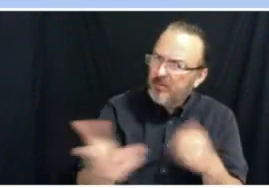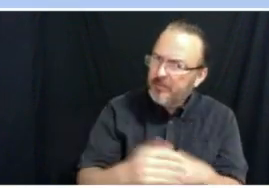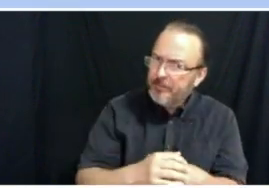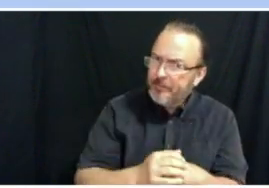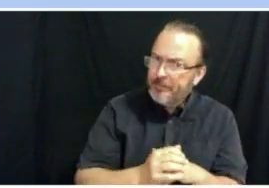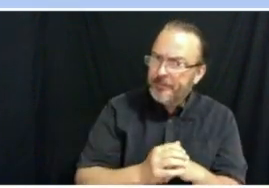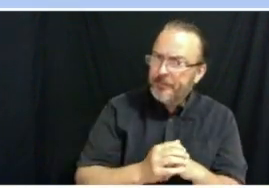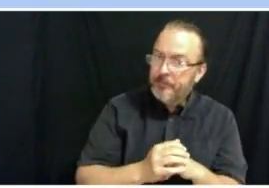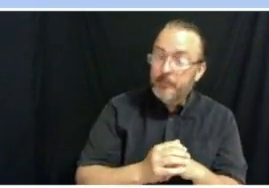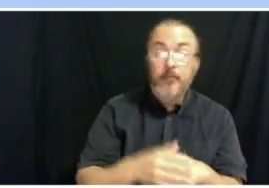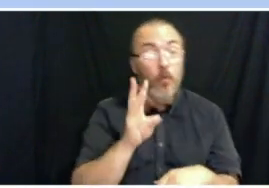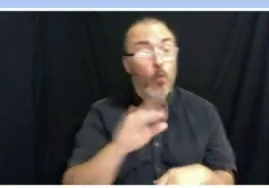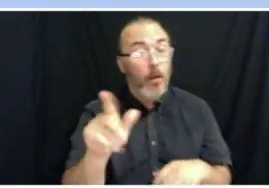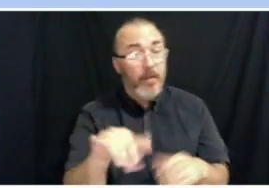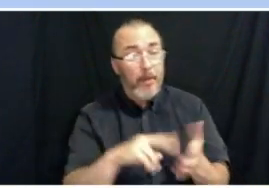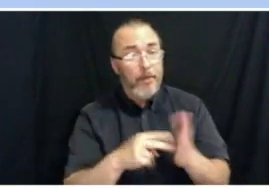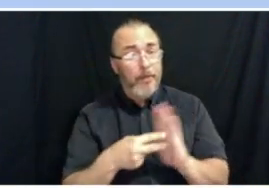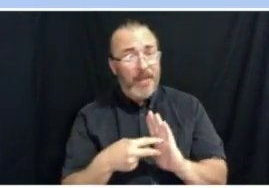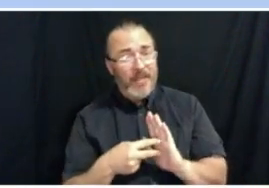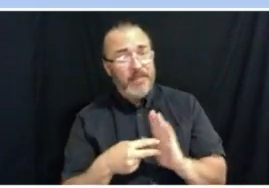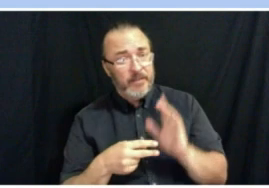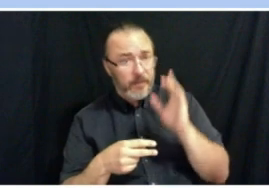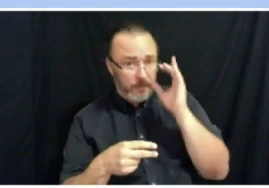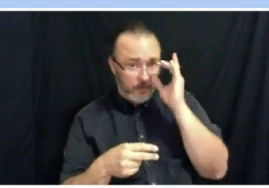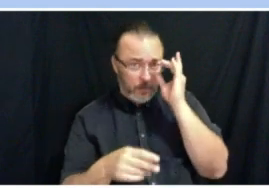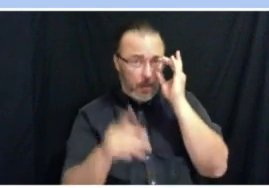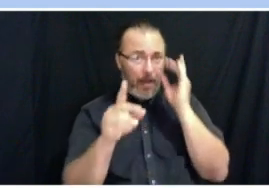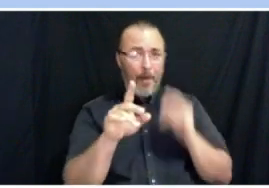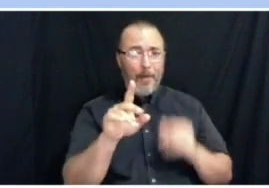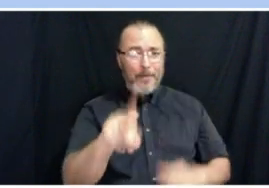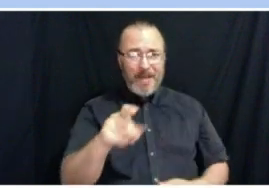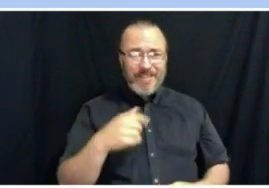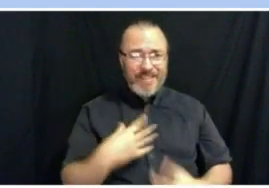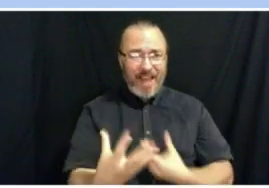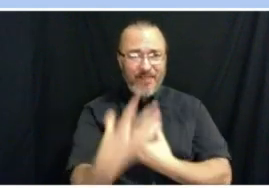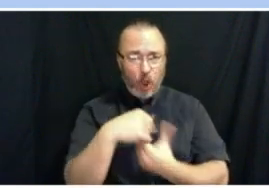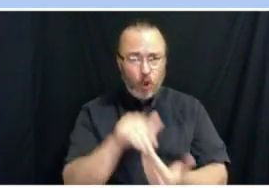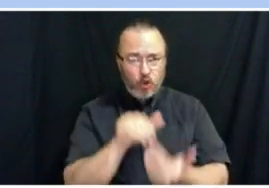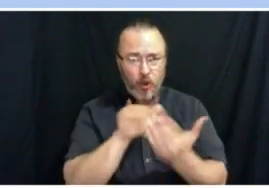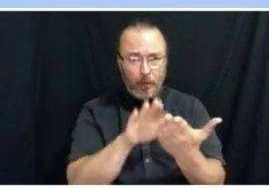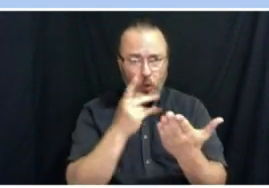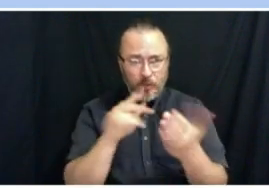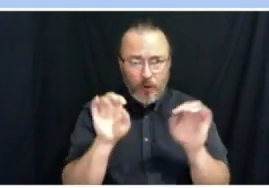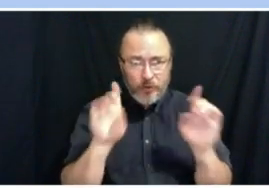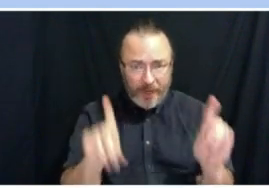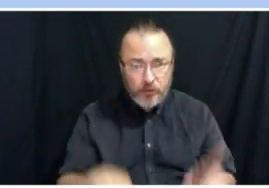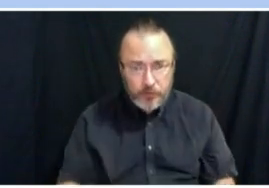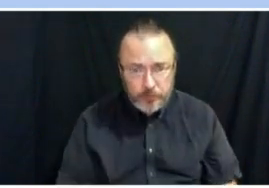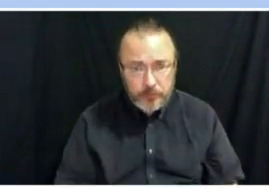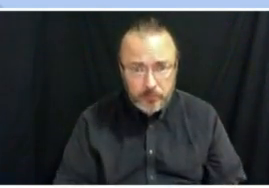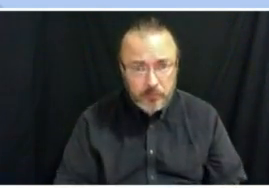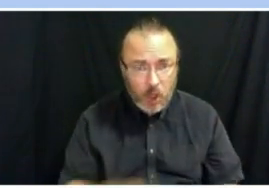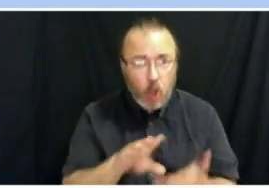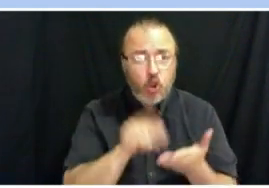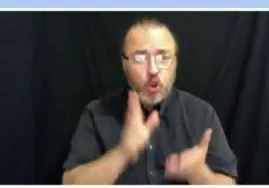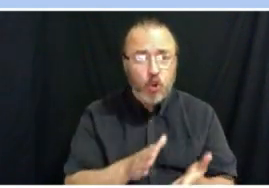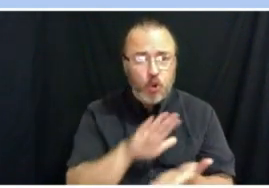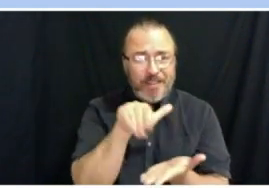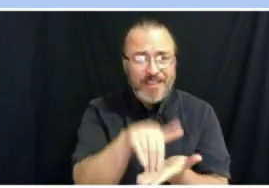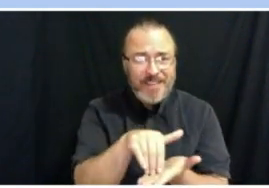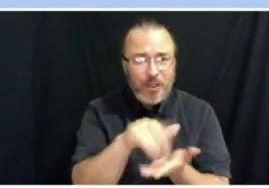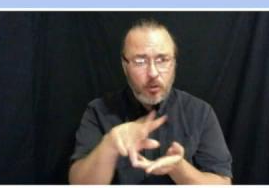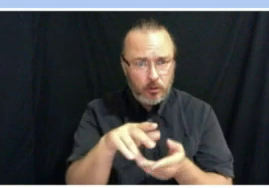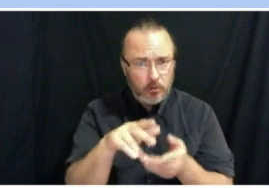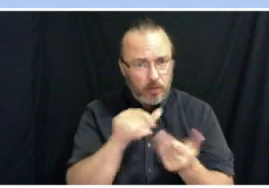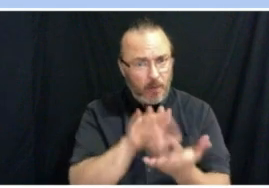Well, that means that it has to still have the inclusive approach to education. The student-centered approach, meeting all the